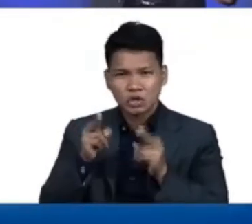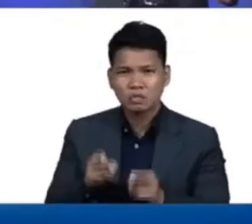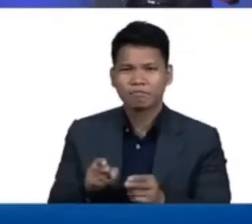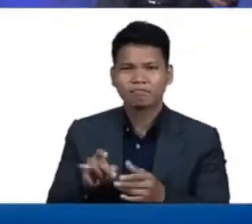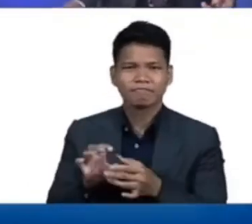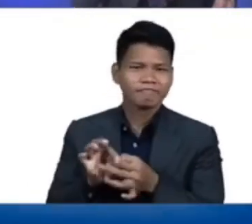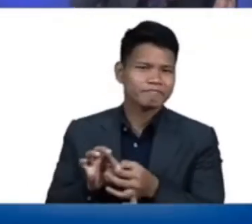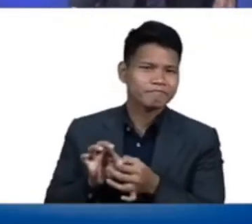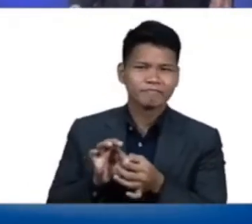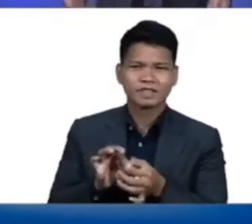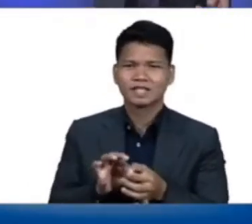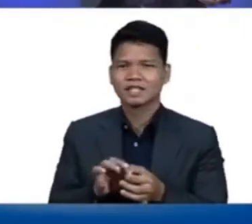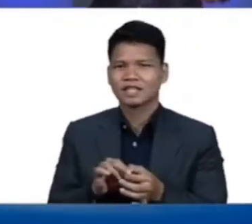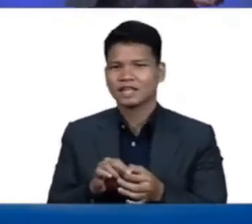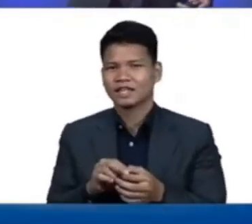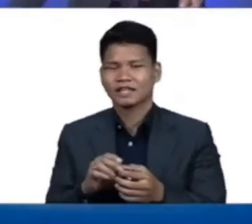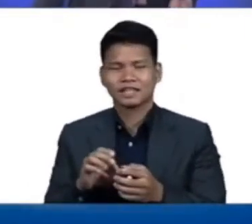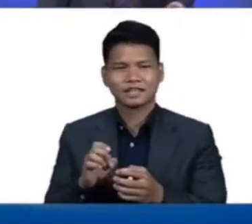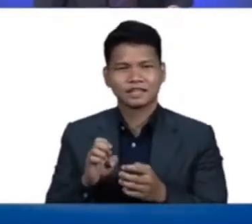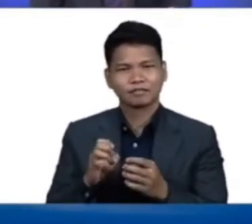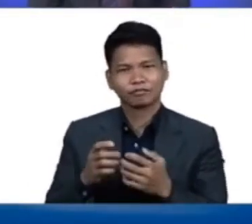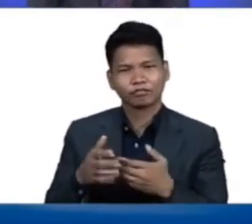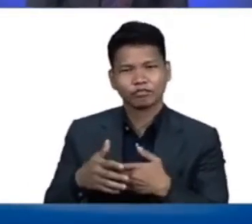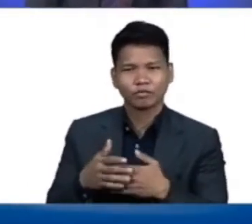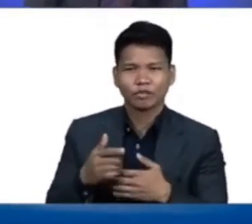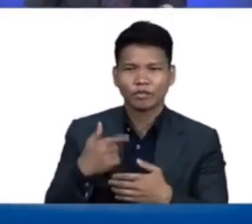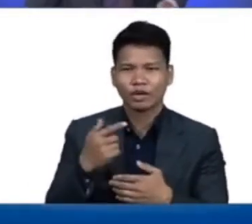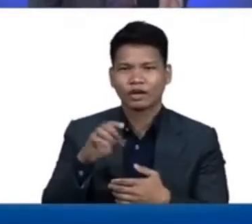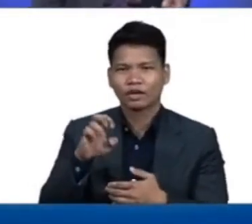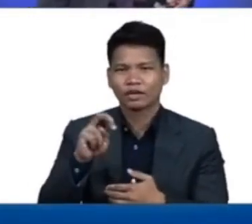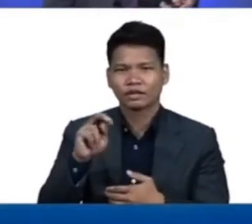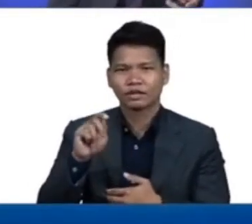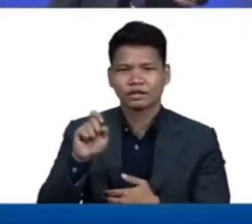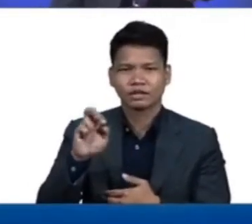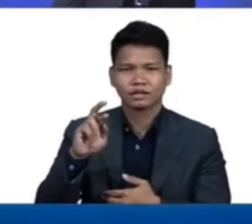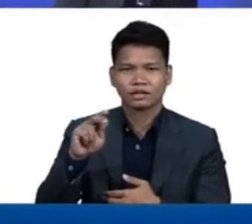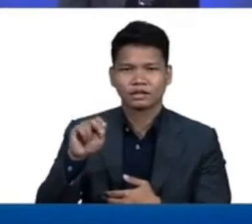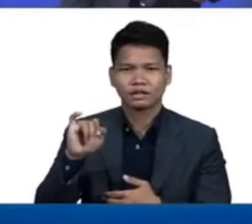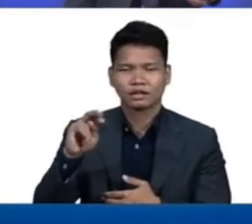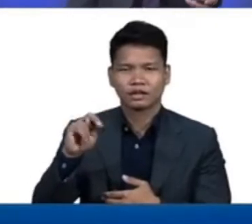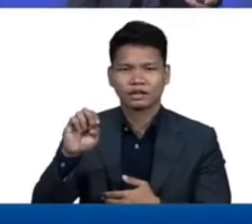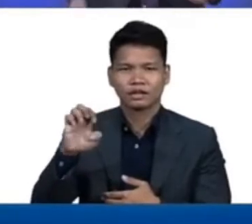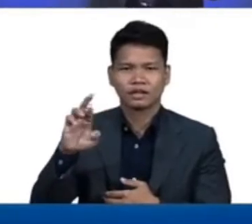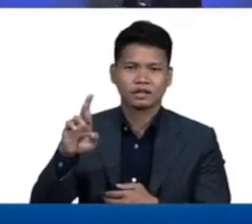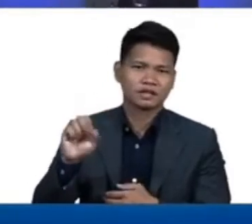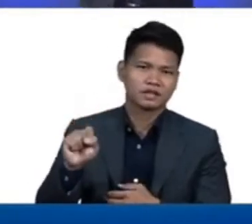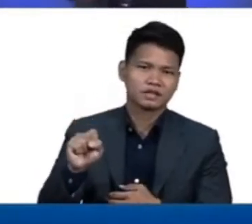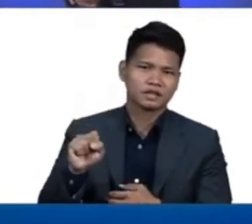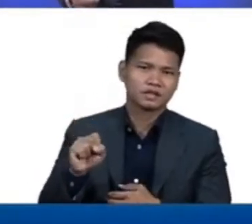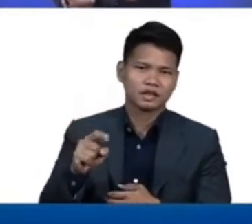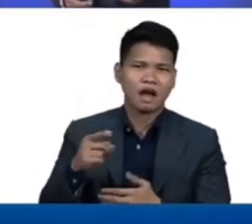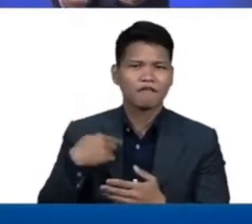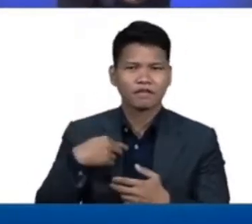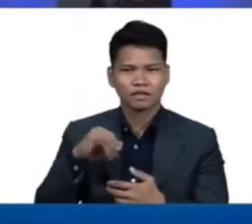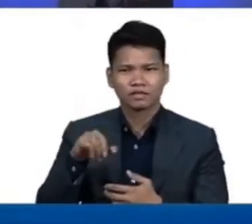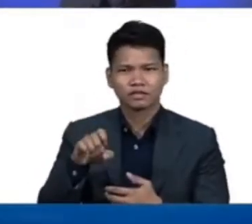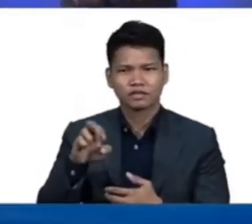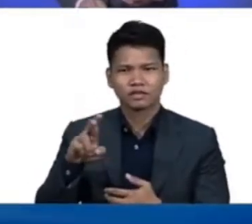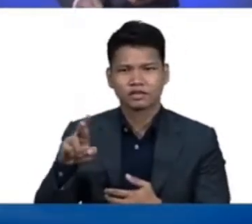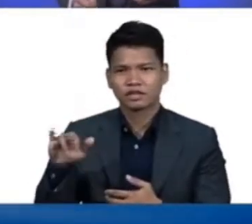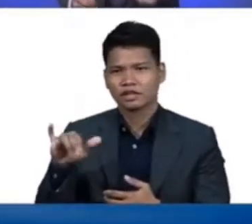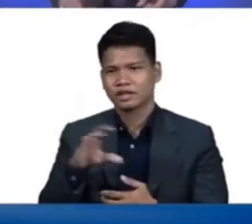and Rosa Parks and also entertainers, si Jerry Seinfeld and Carrie